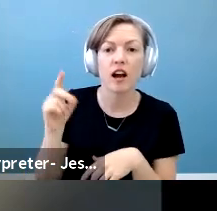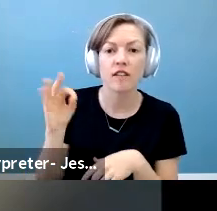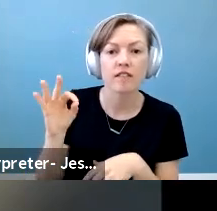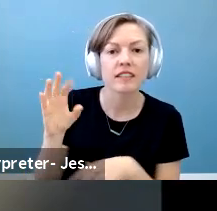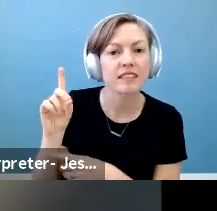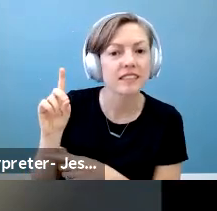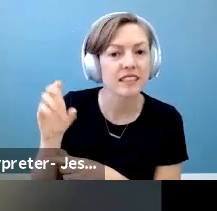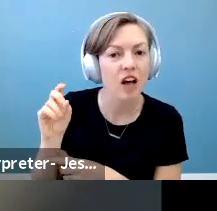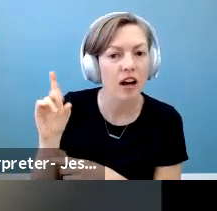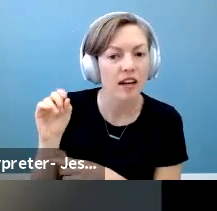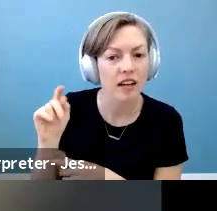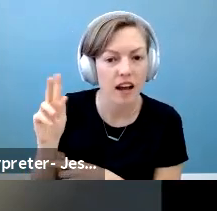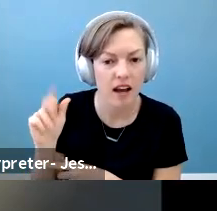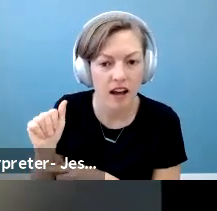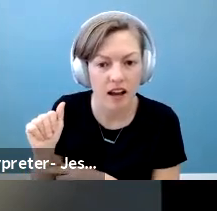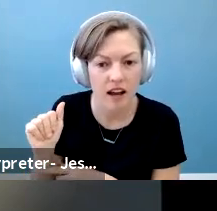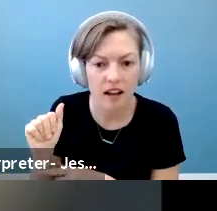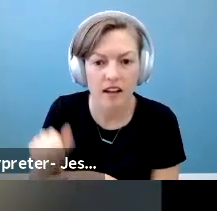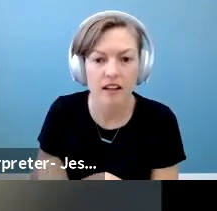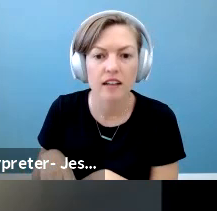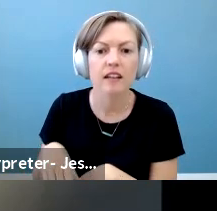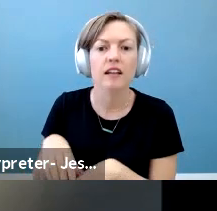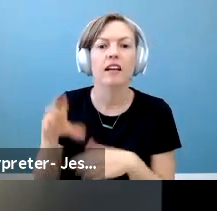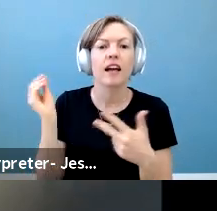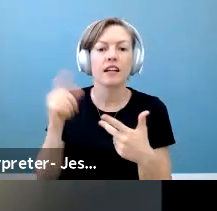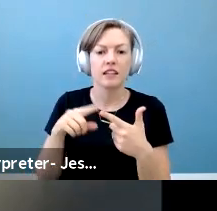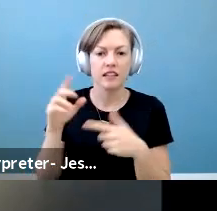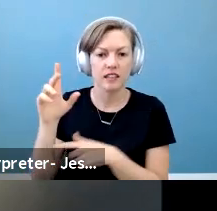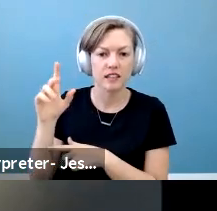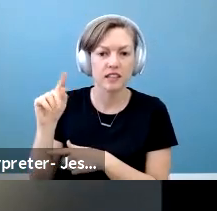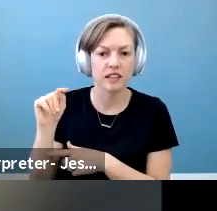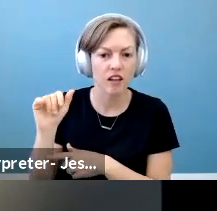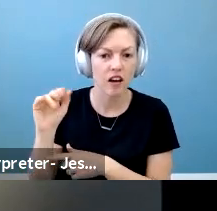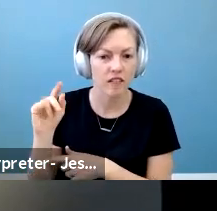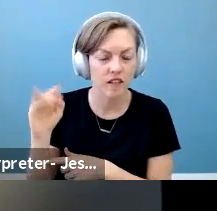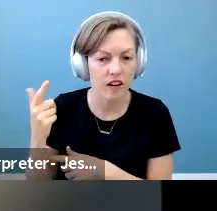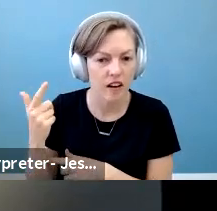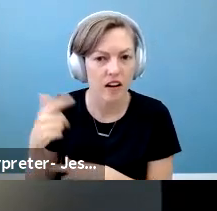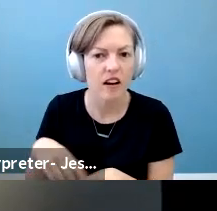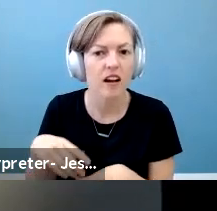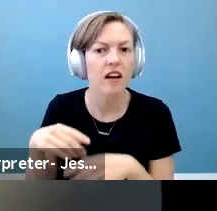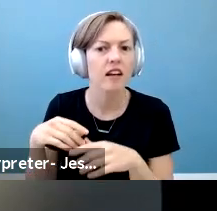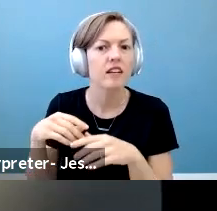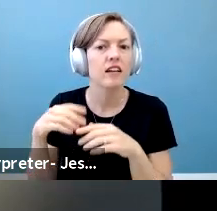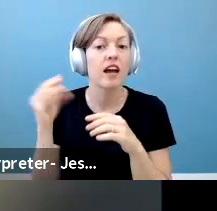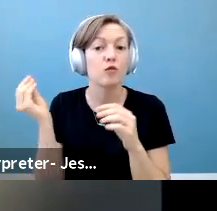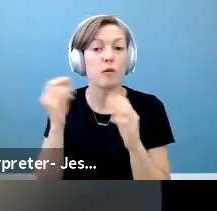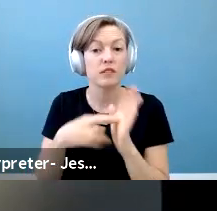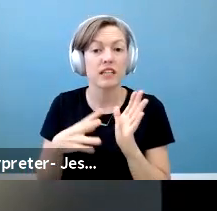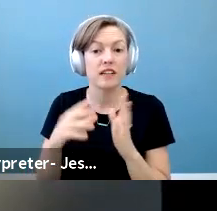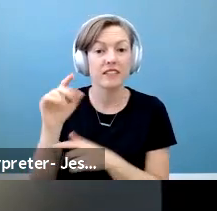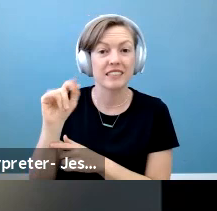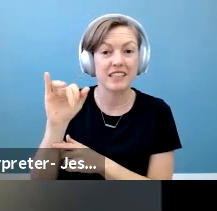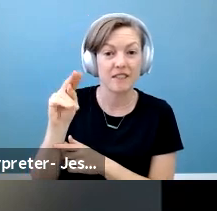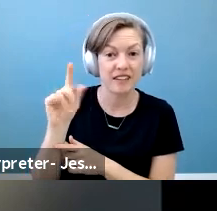a Native American experiential outdoor education and leadership development organization. We have Representative Tiffany